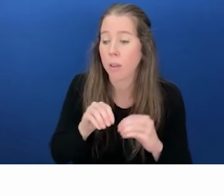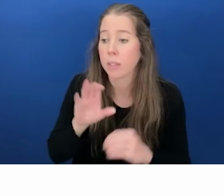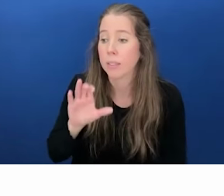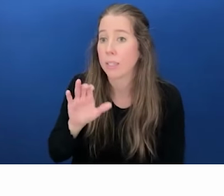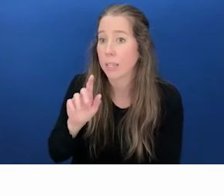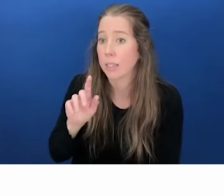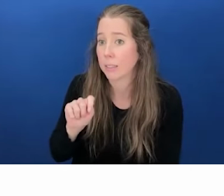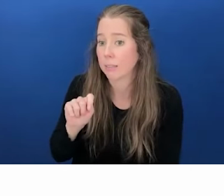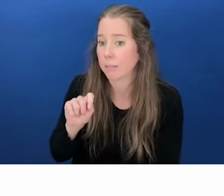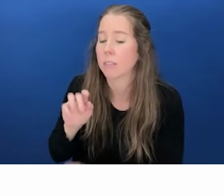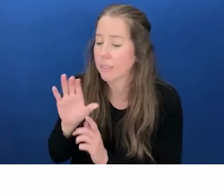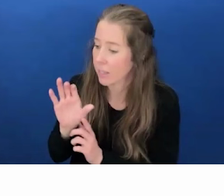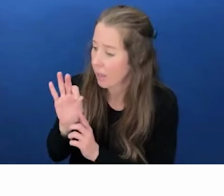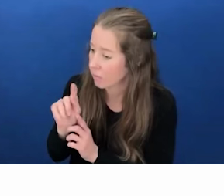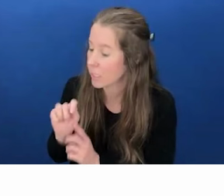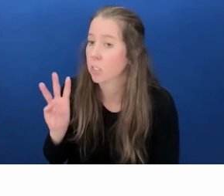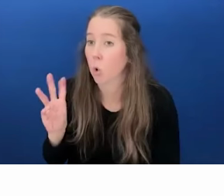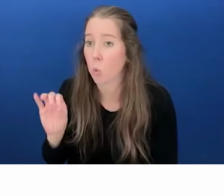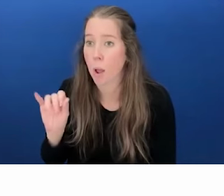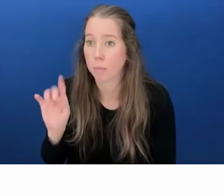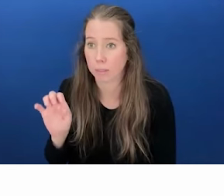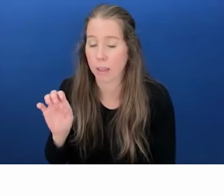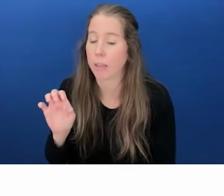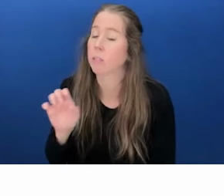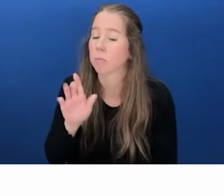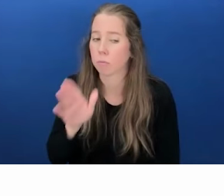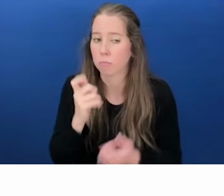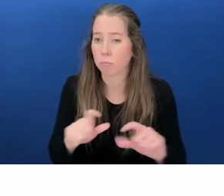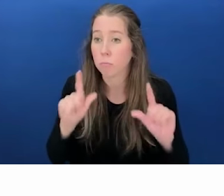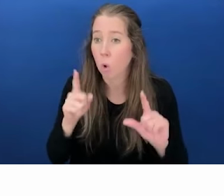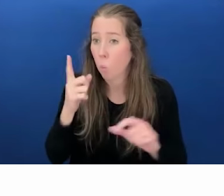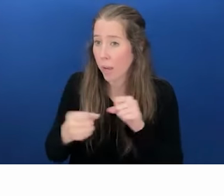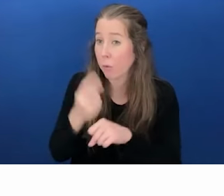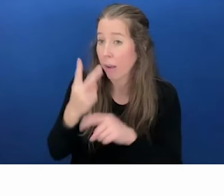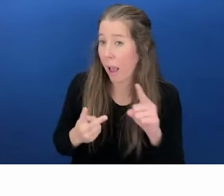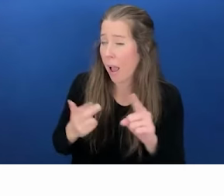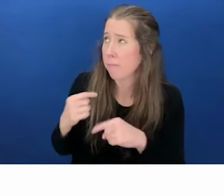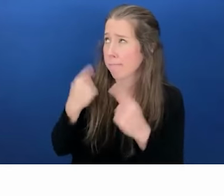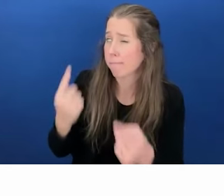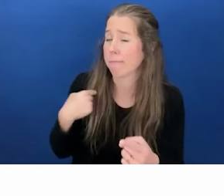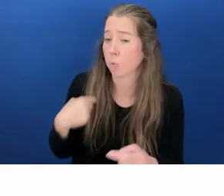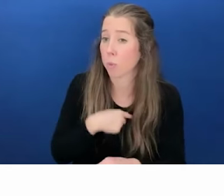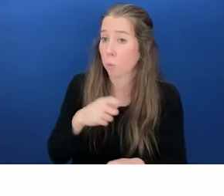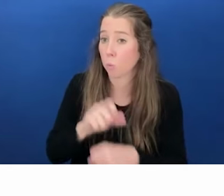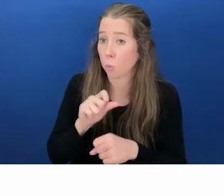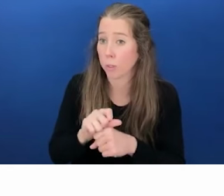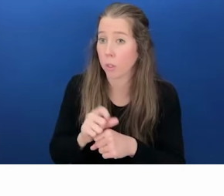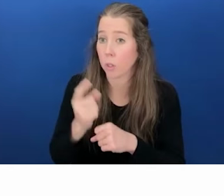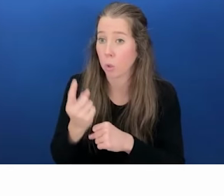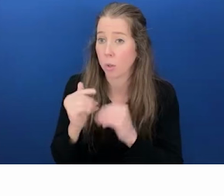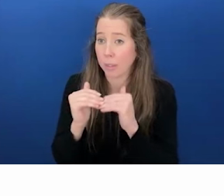website, cft.org, you will find that for the last year and a half or so, we've been working on a single tier task